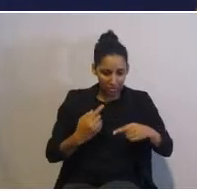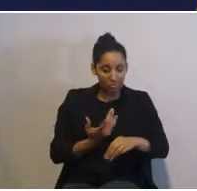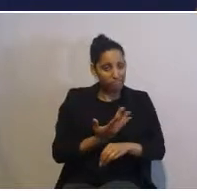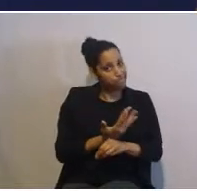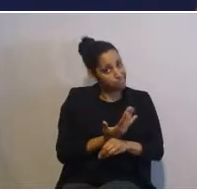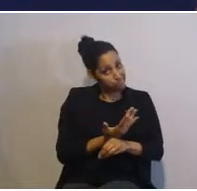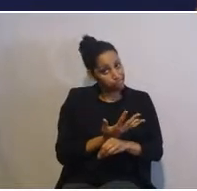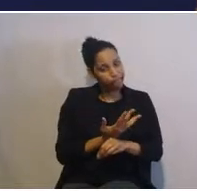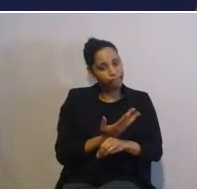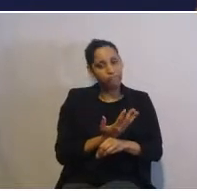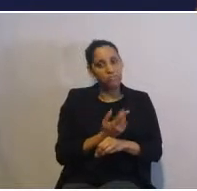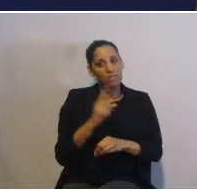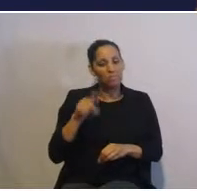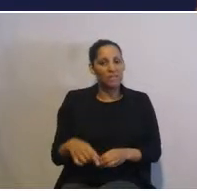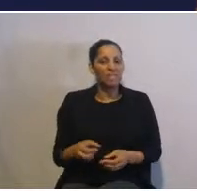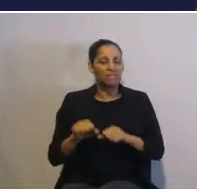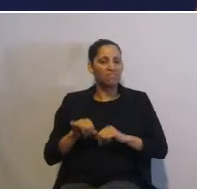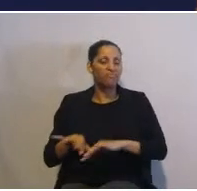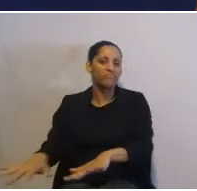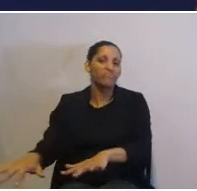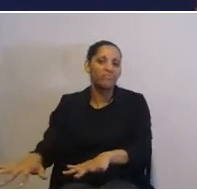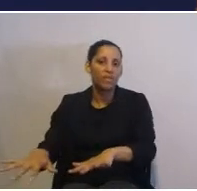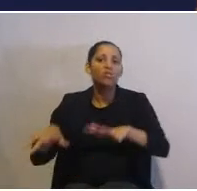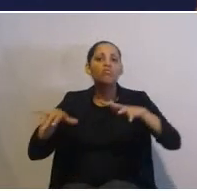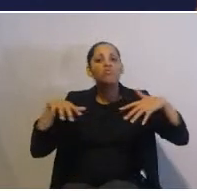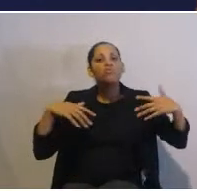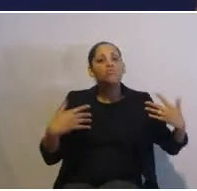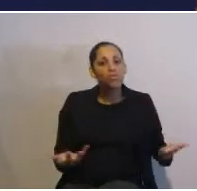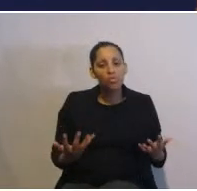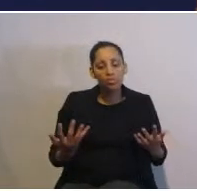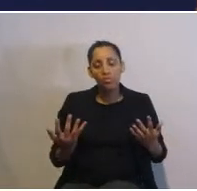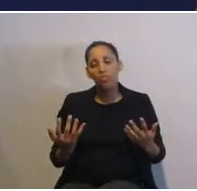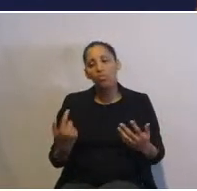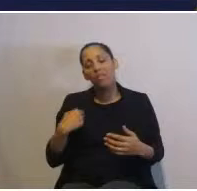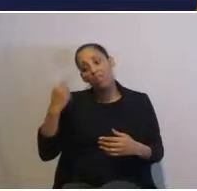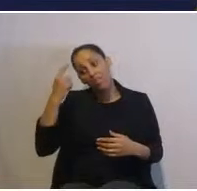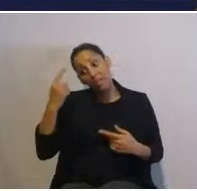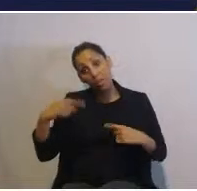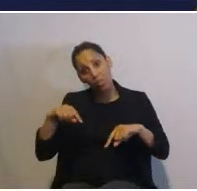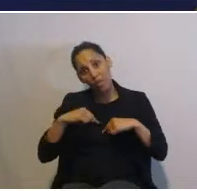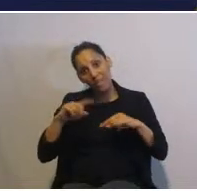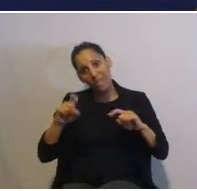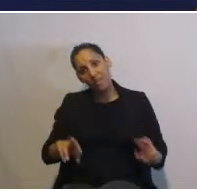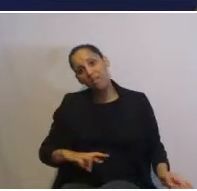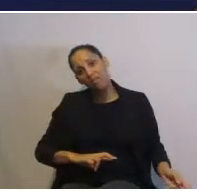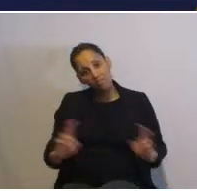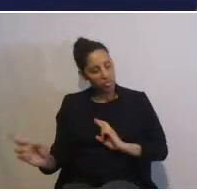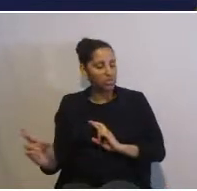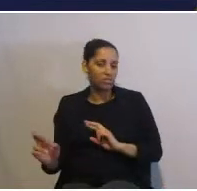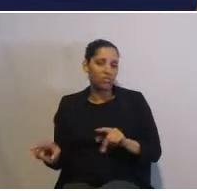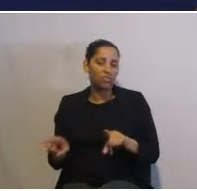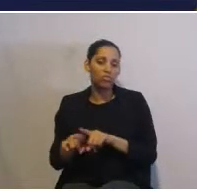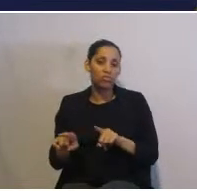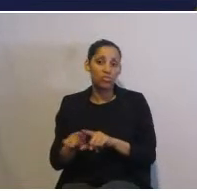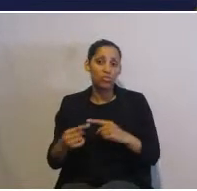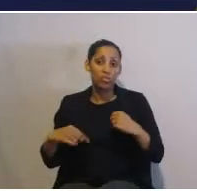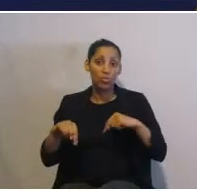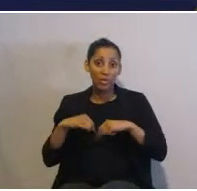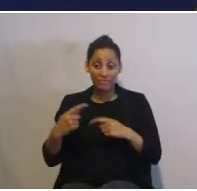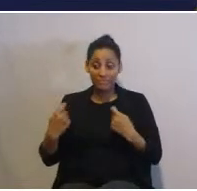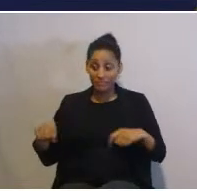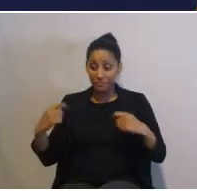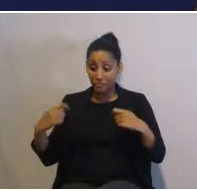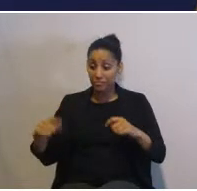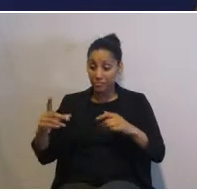power stations. So I think we have to gear ourselves up, and therefore in our sales forecast for